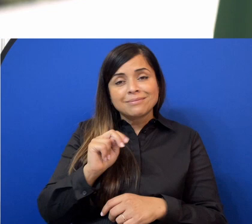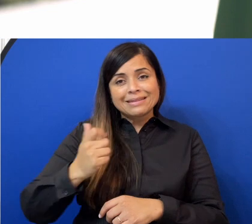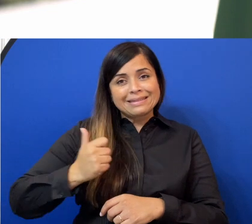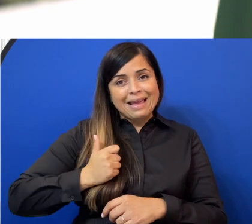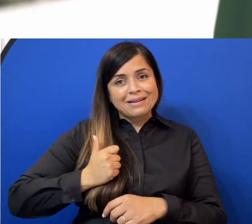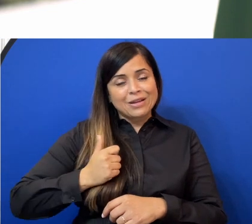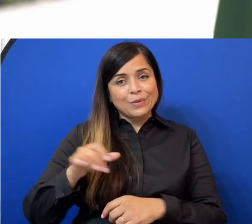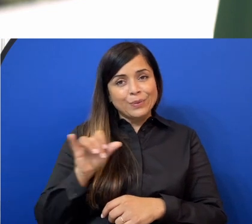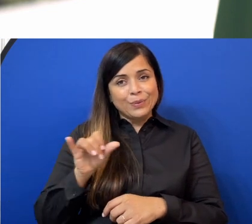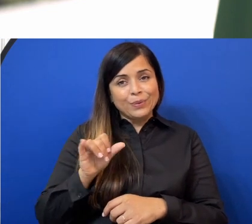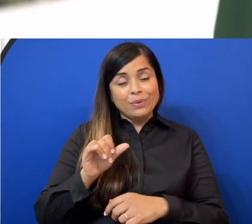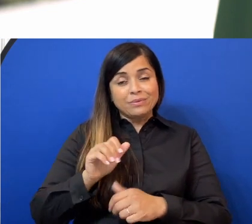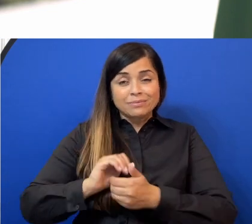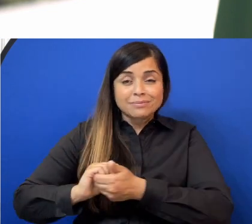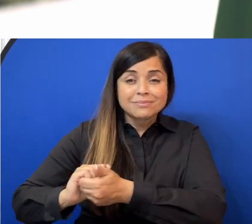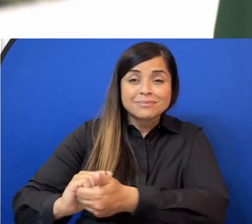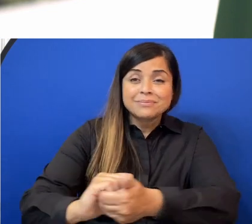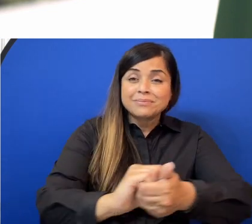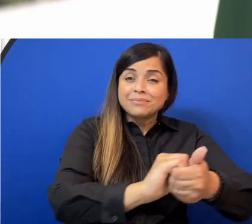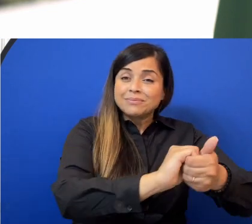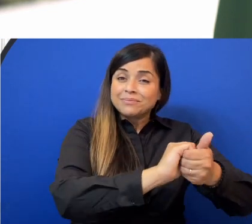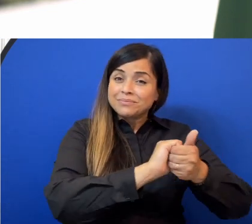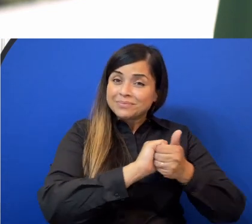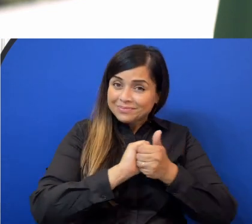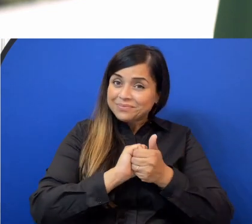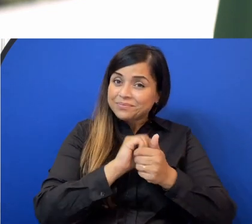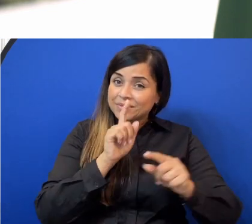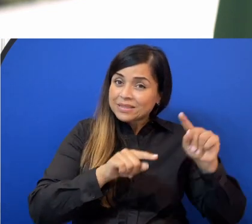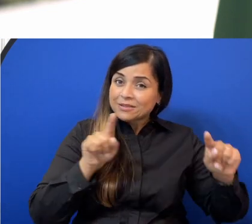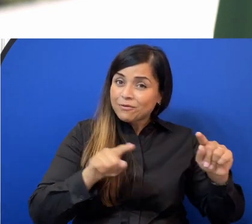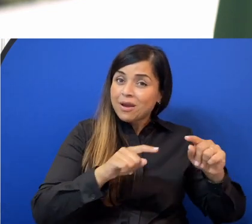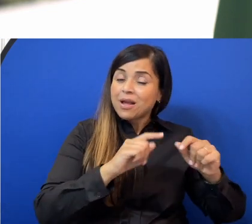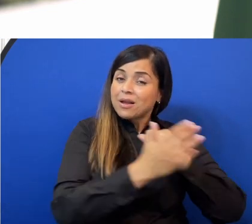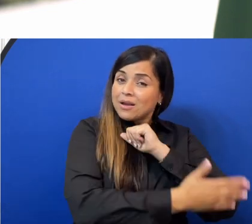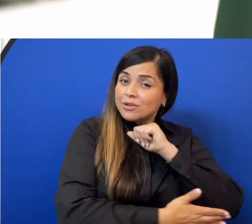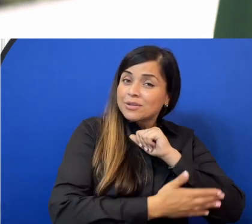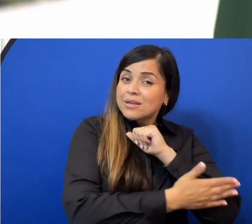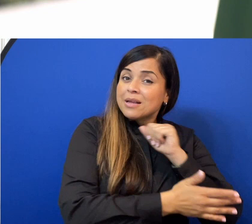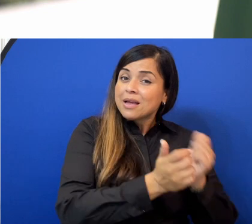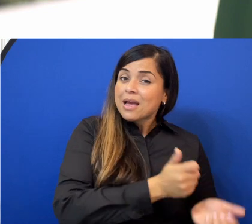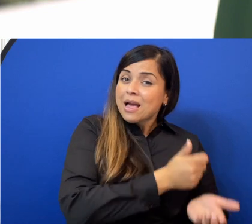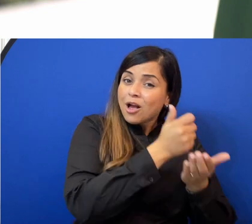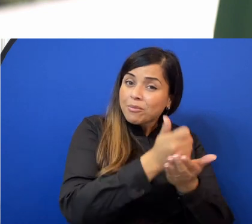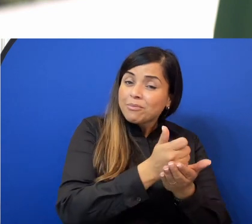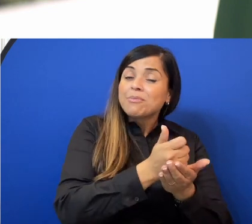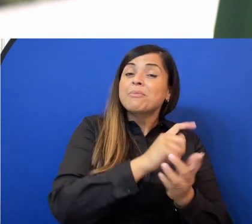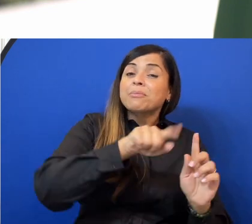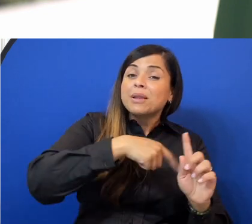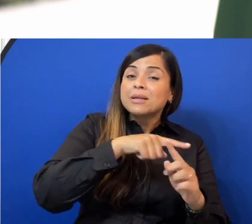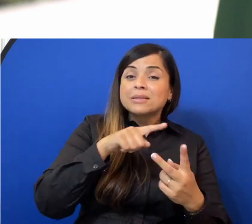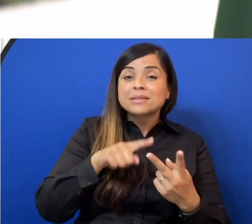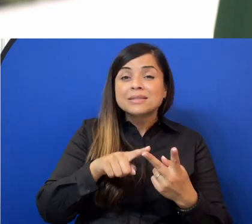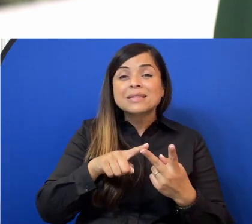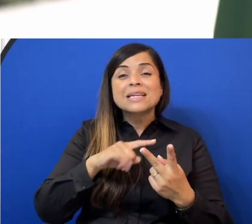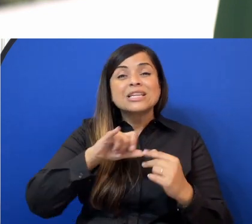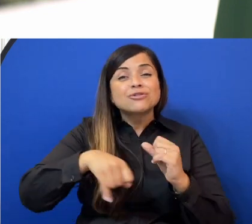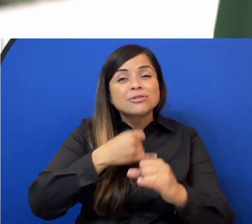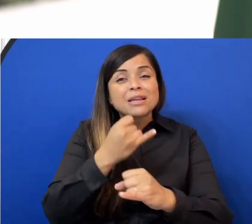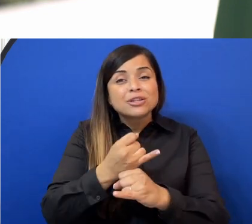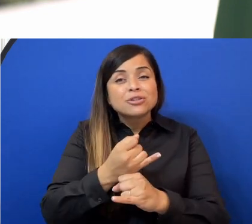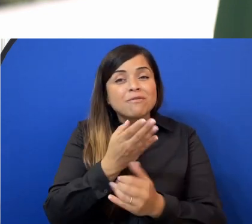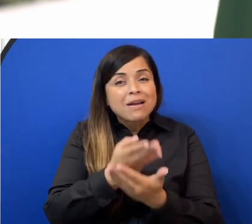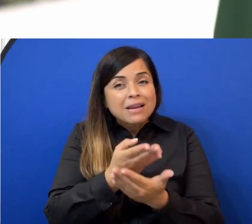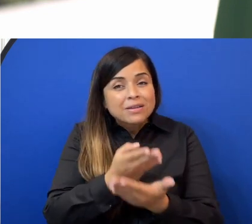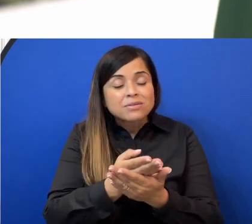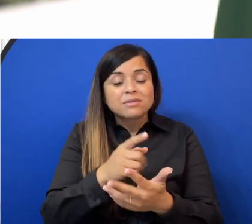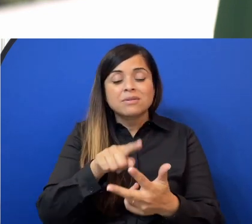others. Together, our partnerships with these donor countries, international financial institutions, and private